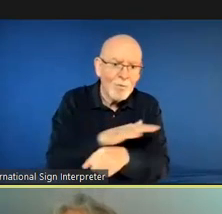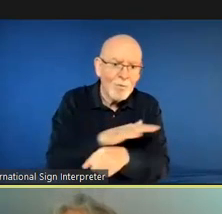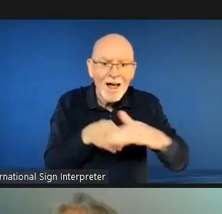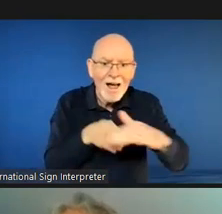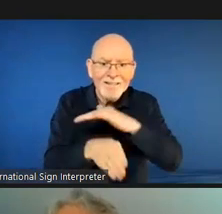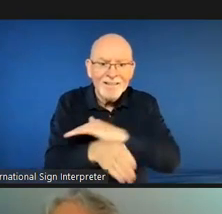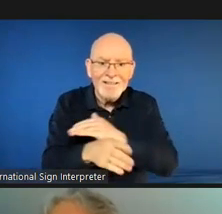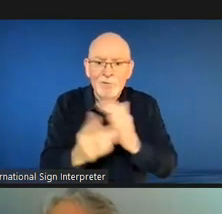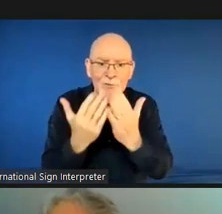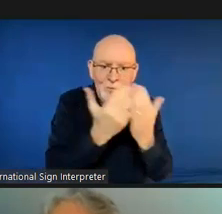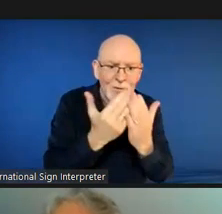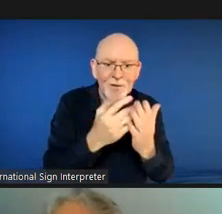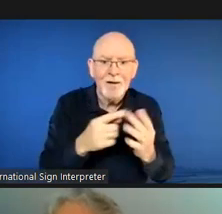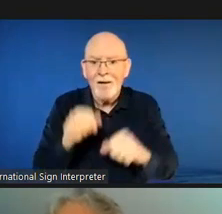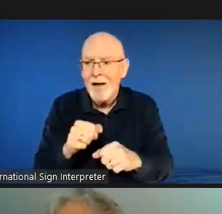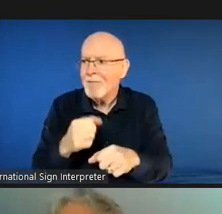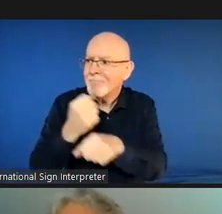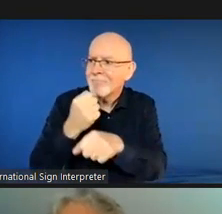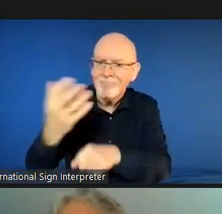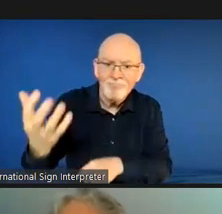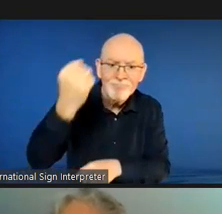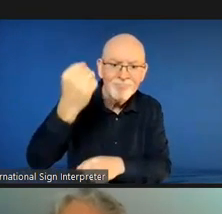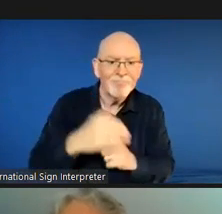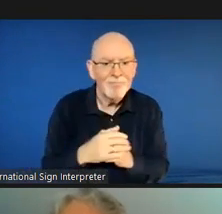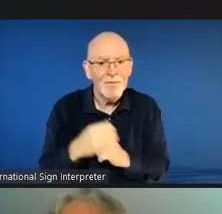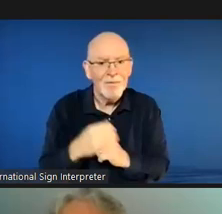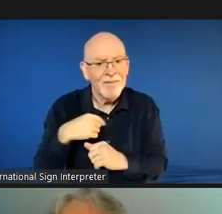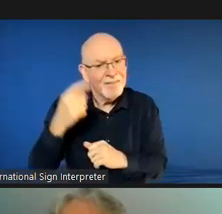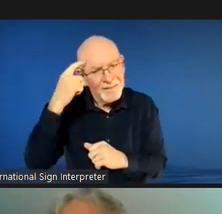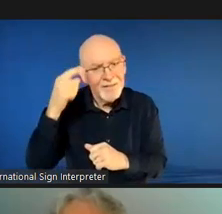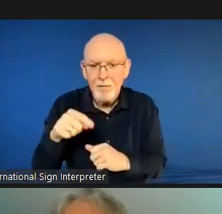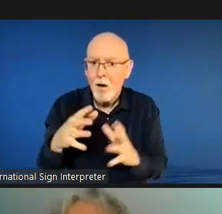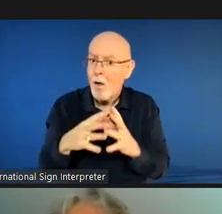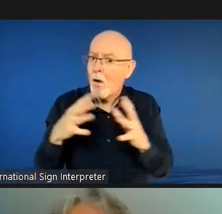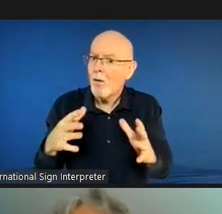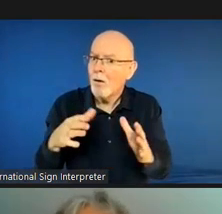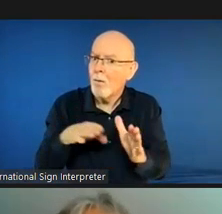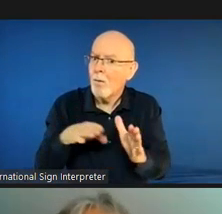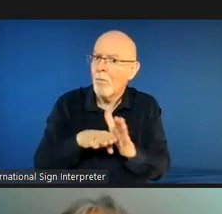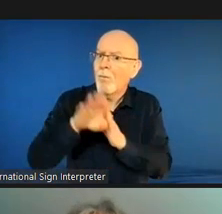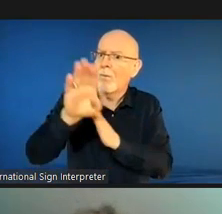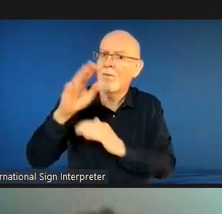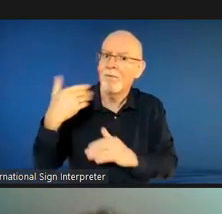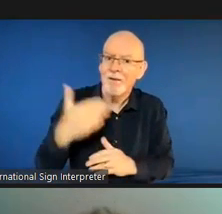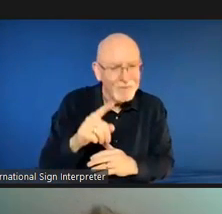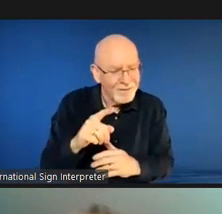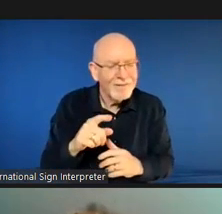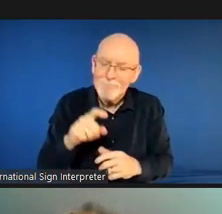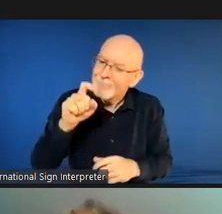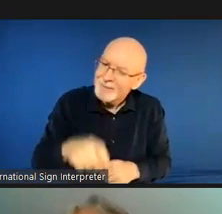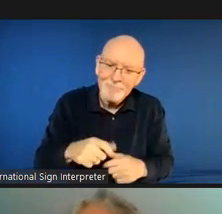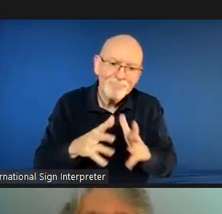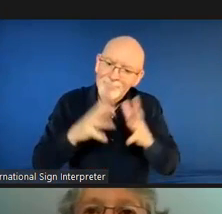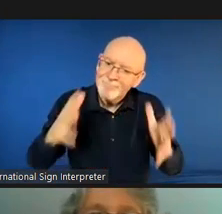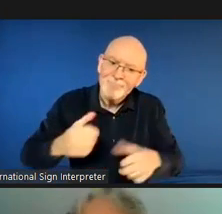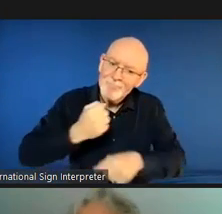Thank you, Susan. We've got a question here for you, Penny. We've seen, and you mentioned in your talk that